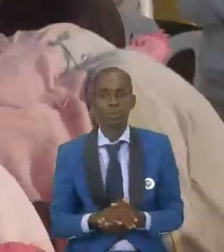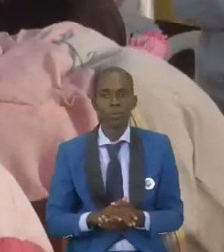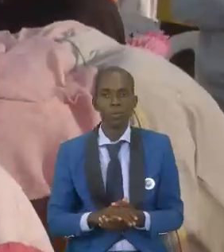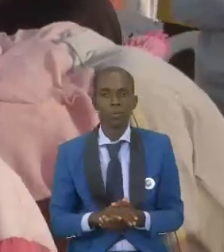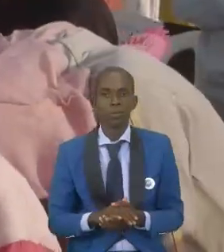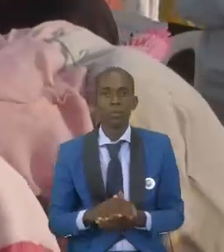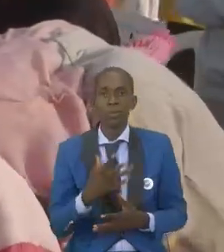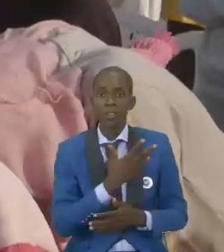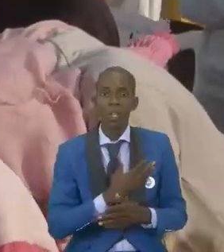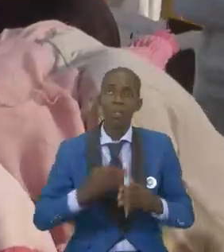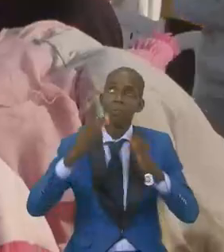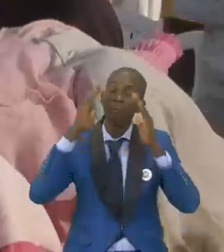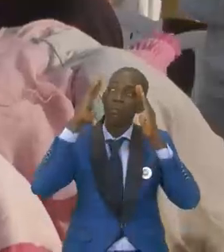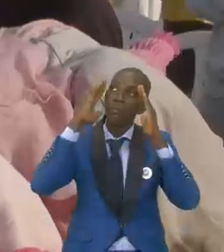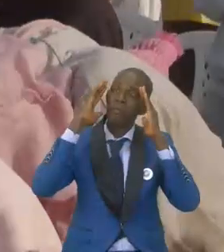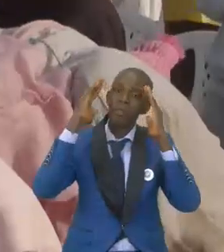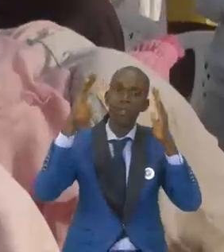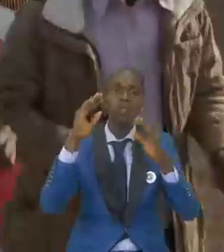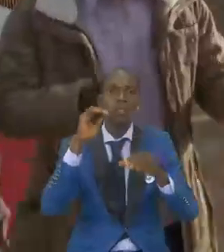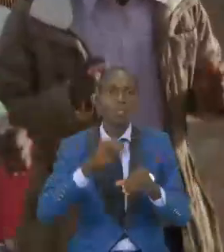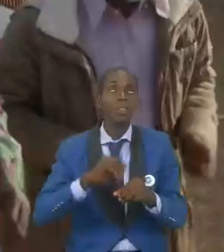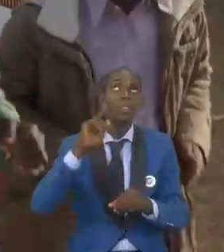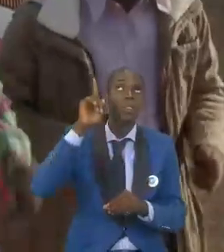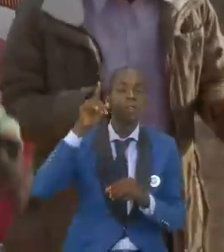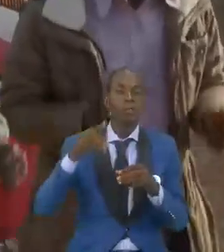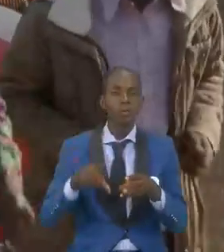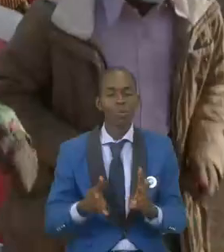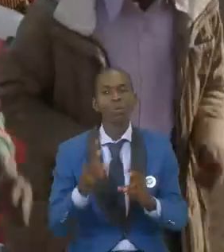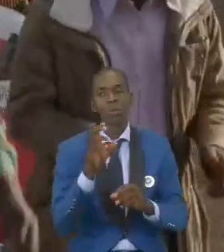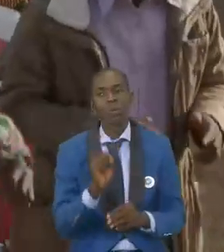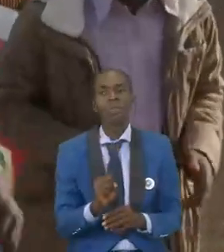and fixed in his ways.